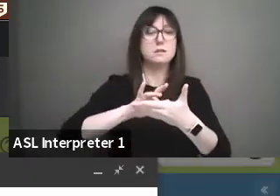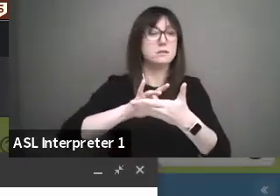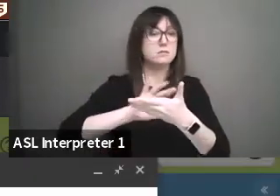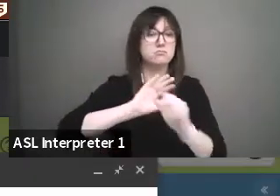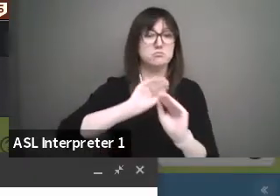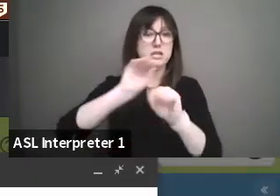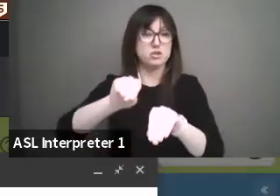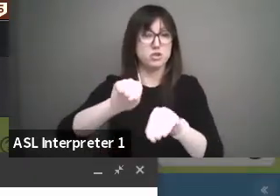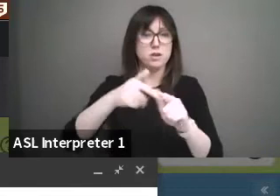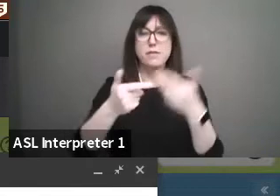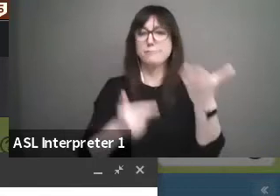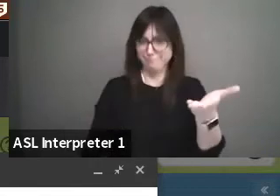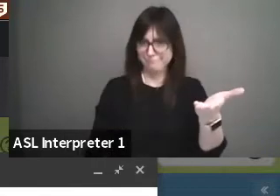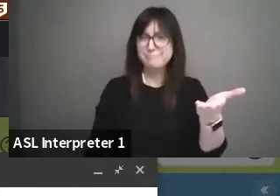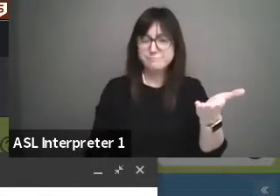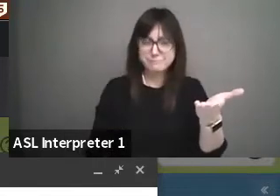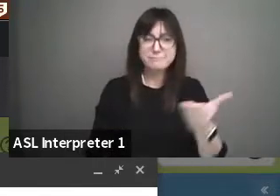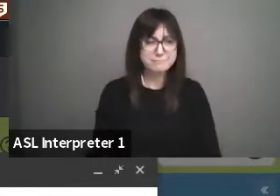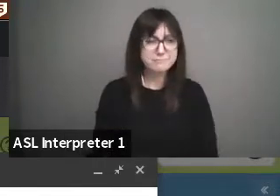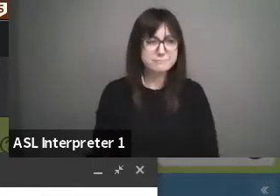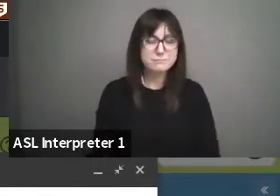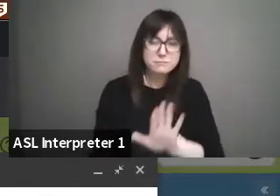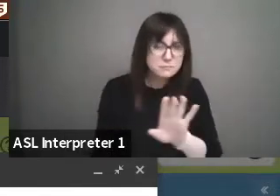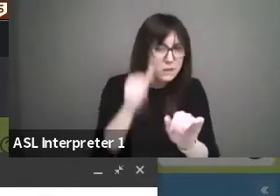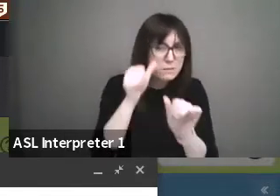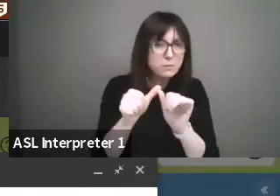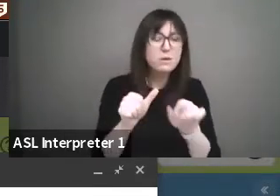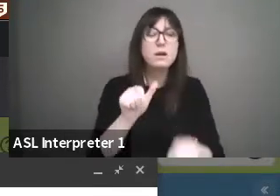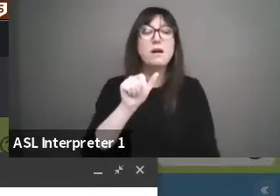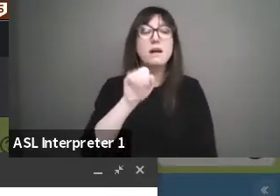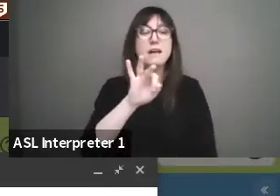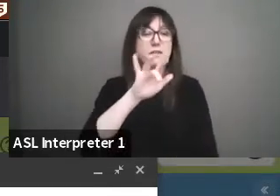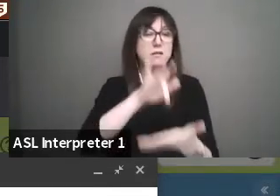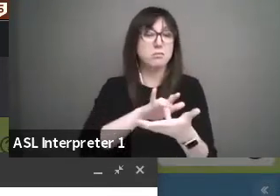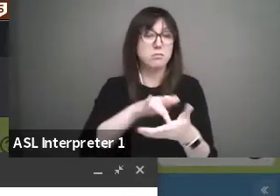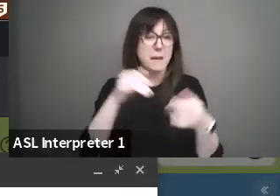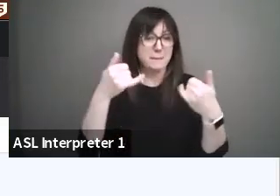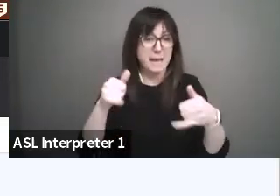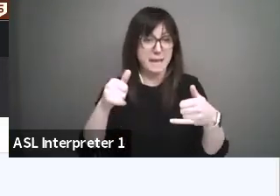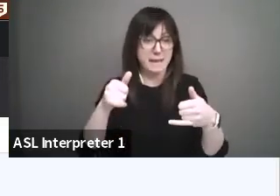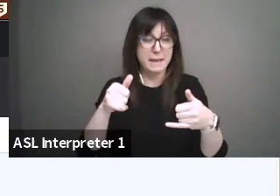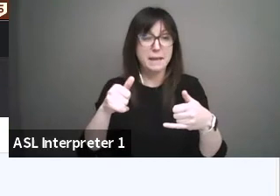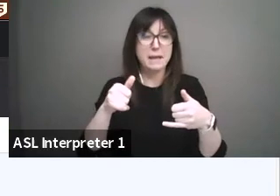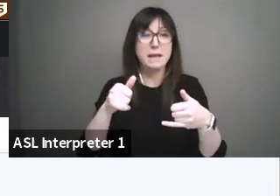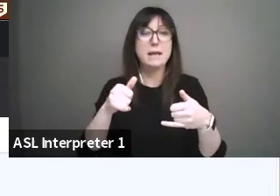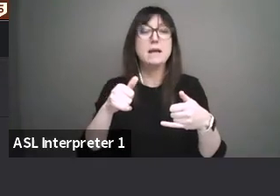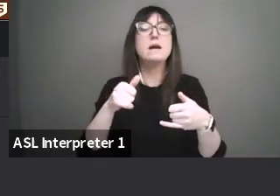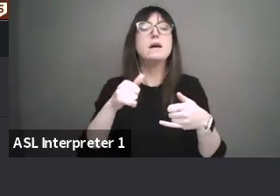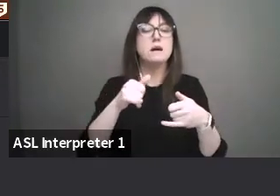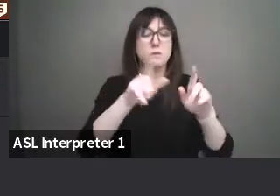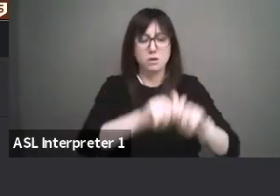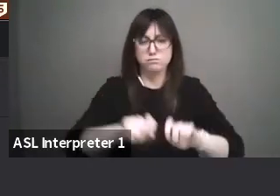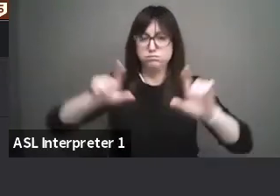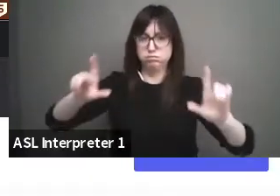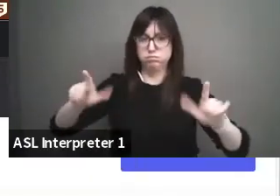appear in the inbox. Now keep in mind, when someone clicks play, the video will actually open up on a page